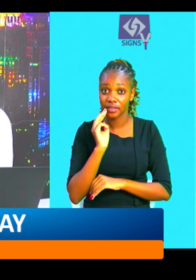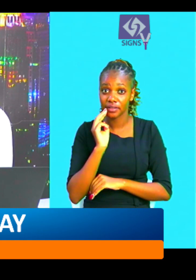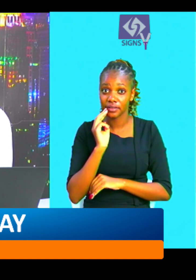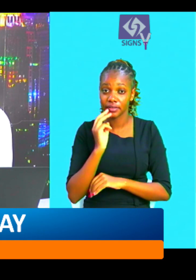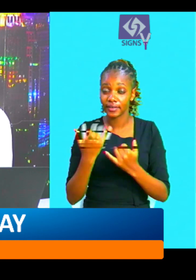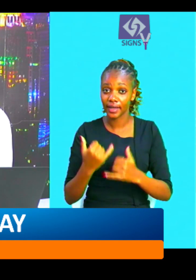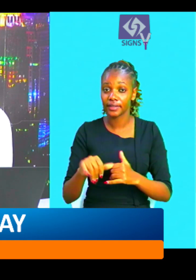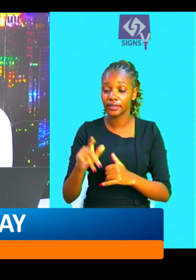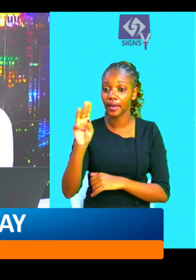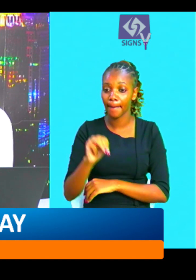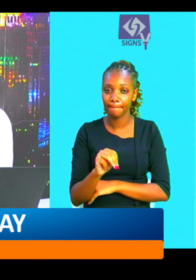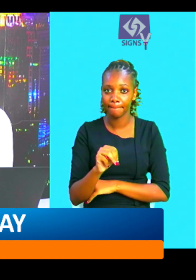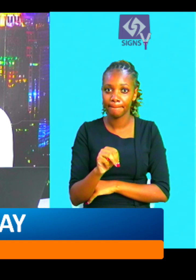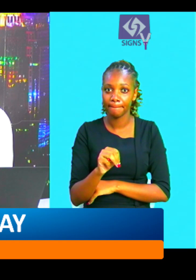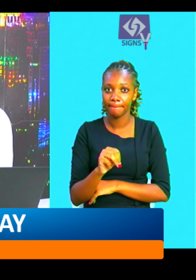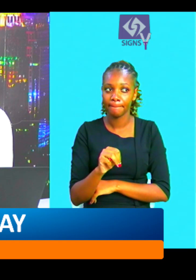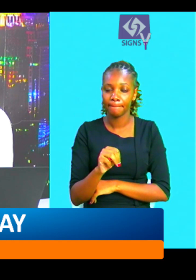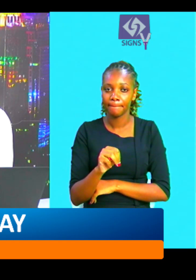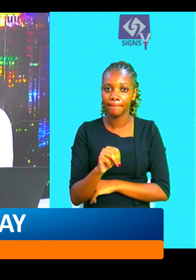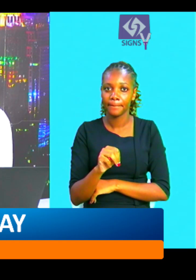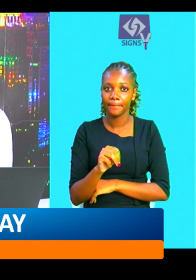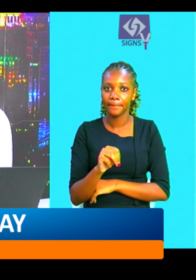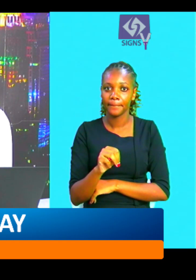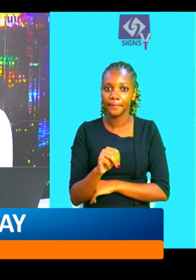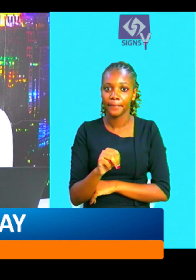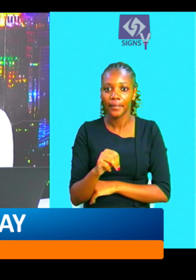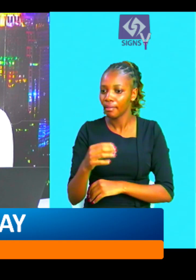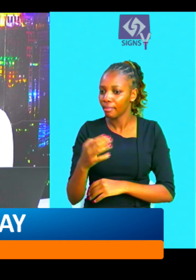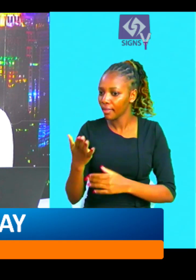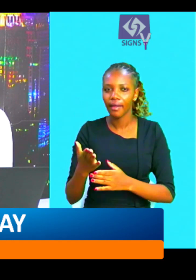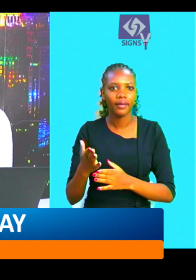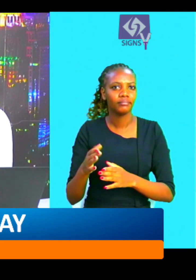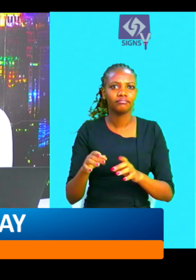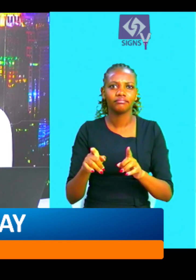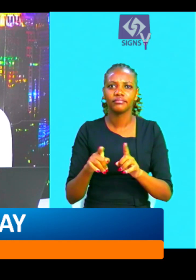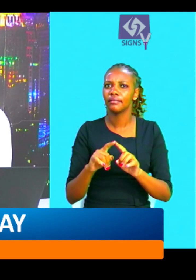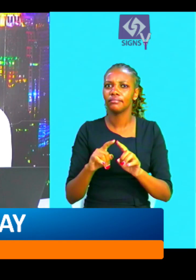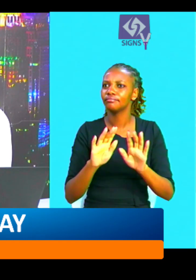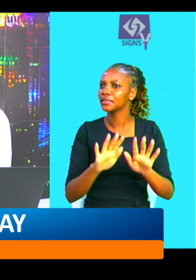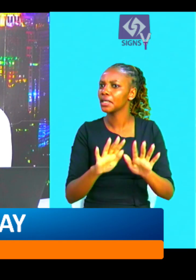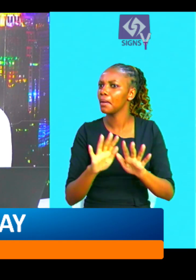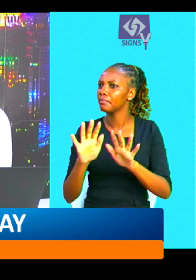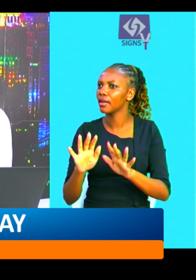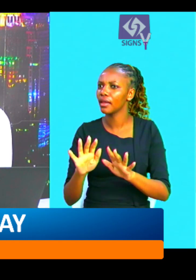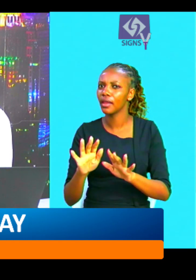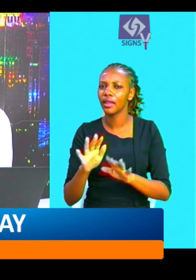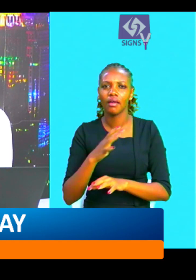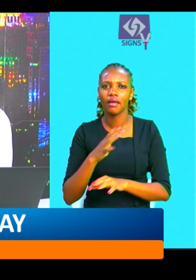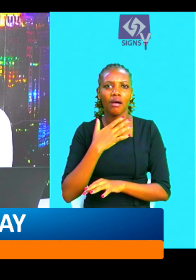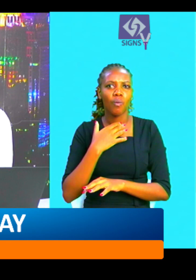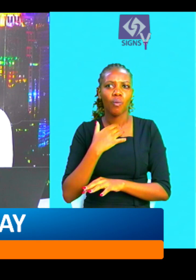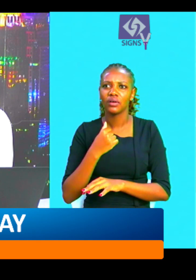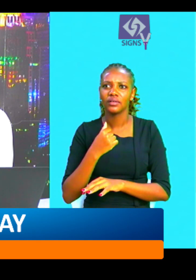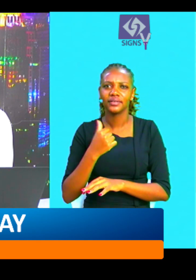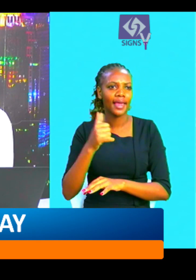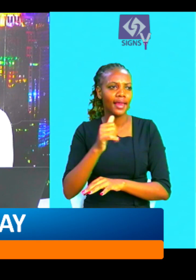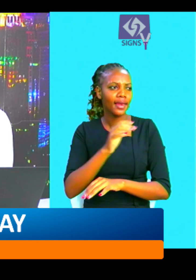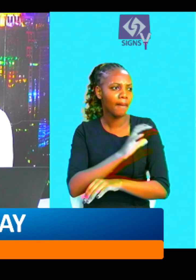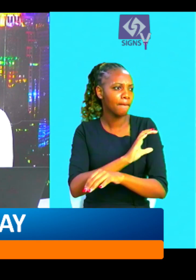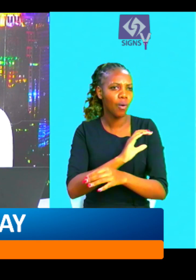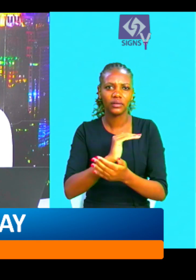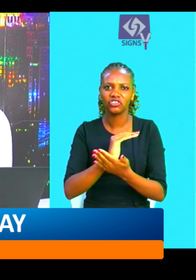team is greatly afraid of. So, I believe the president is in a tight fix. His people don't